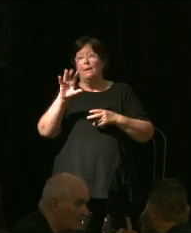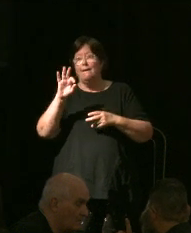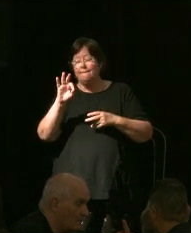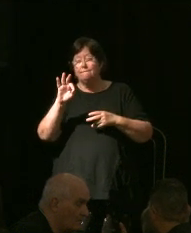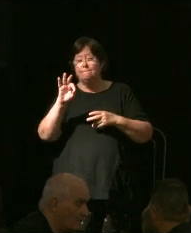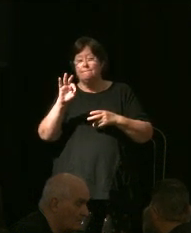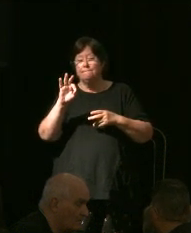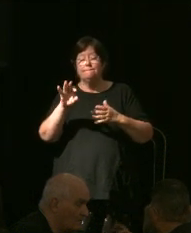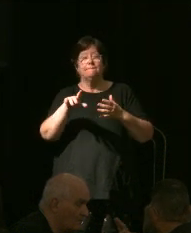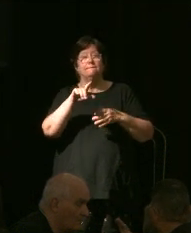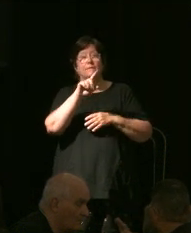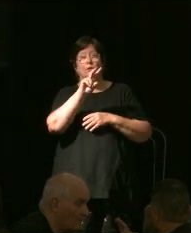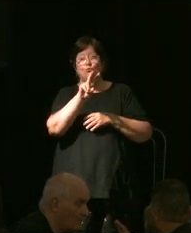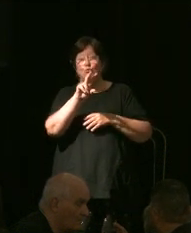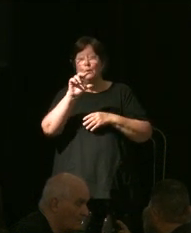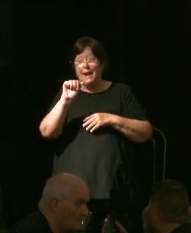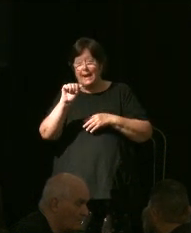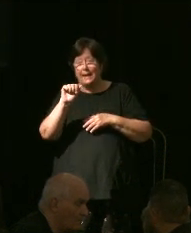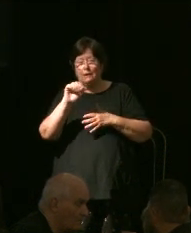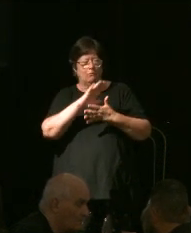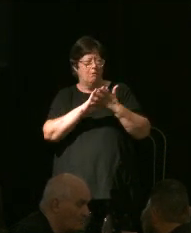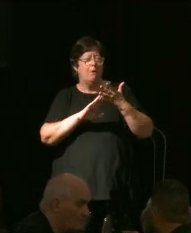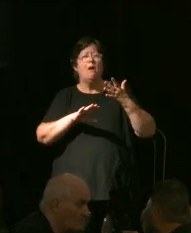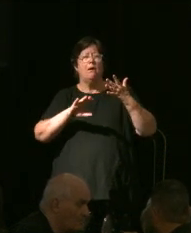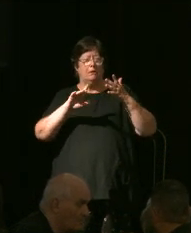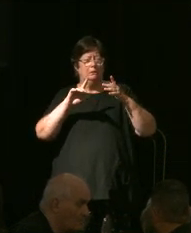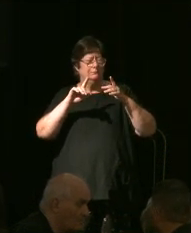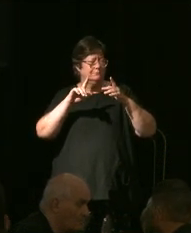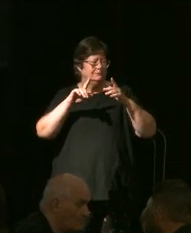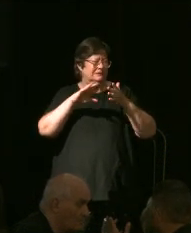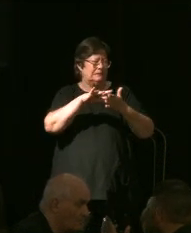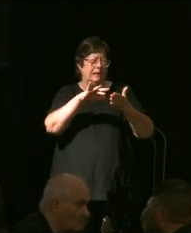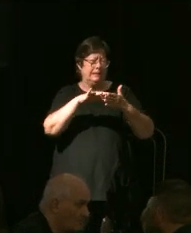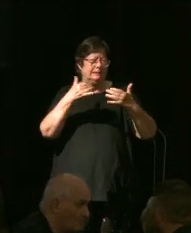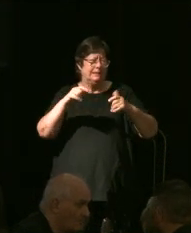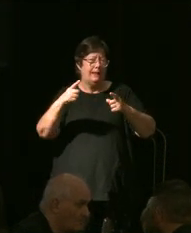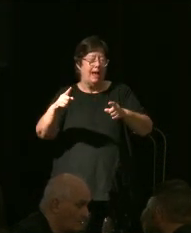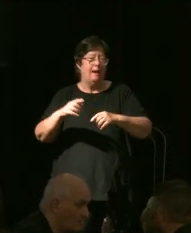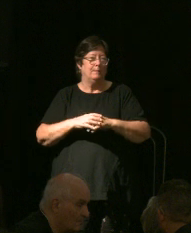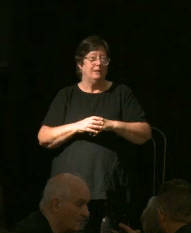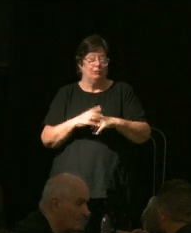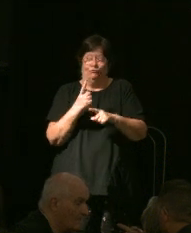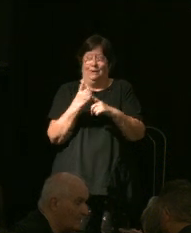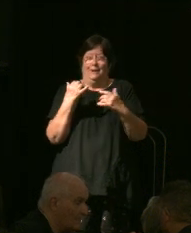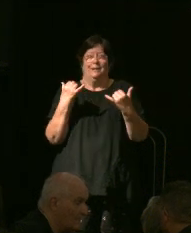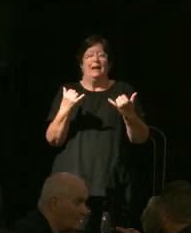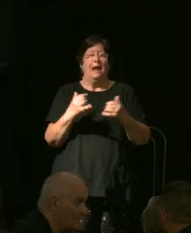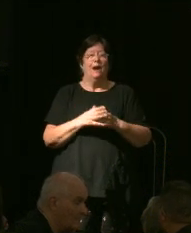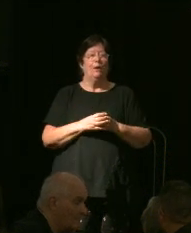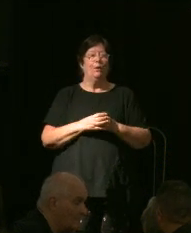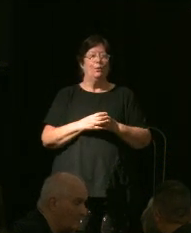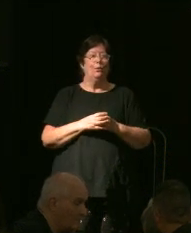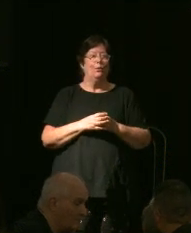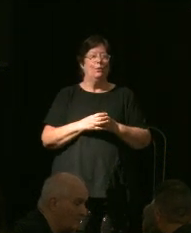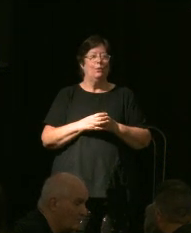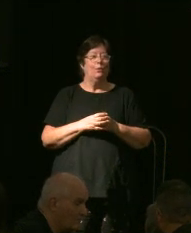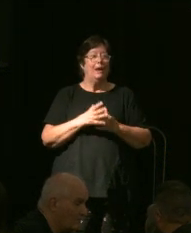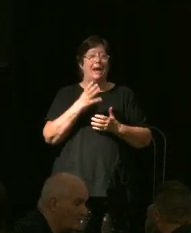USH1F, USH2A. And all of these studies are in progress and